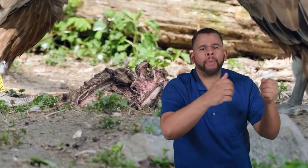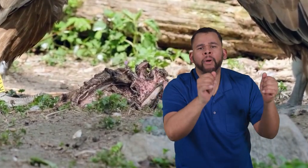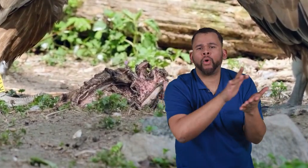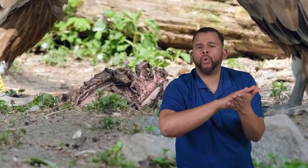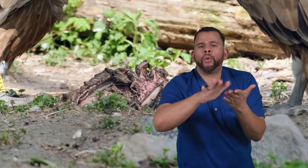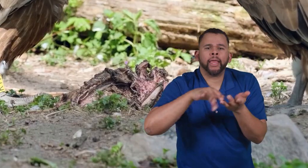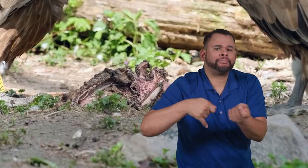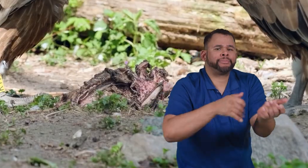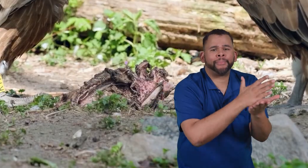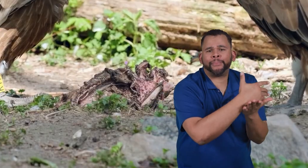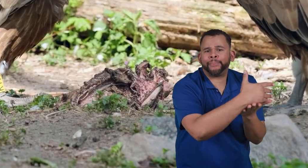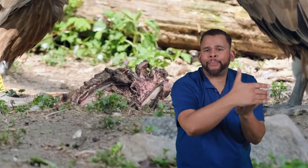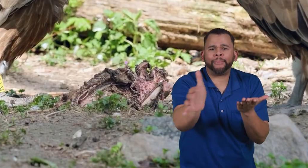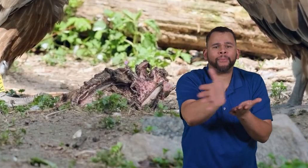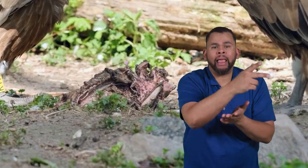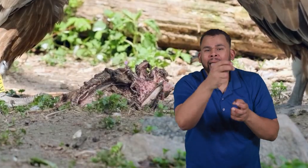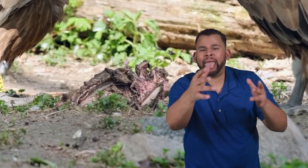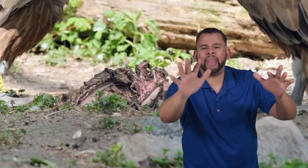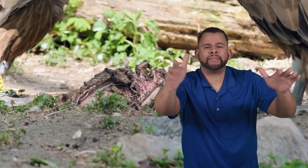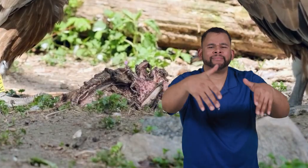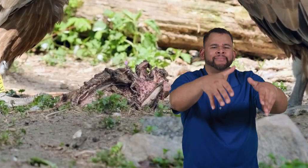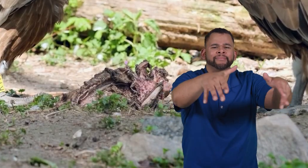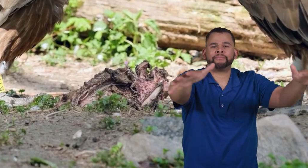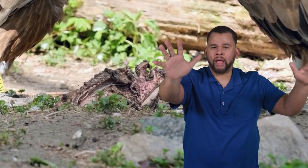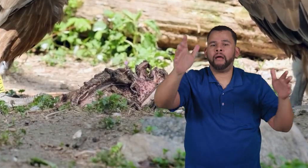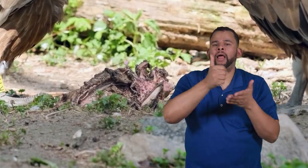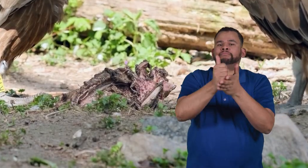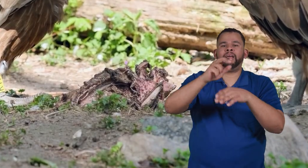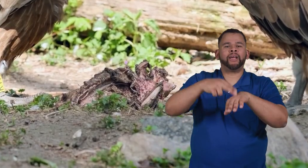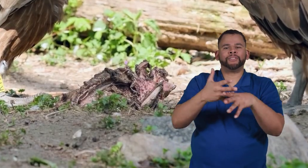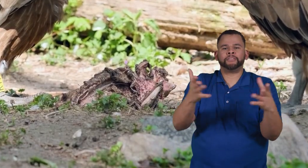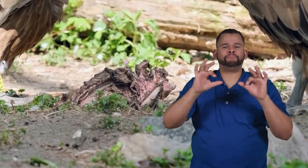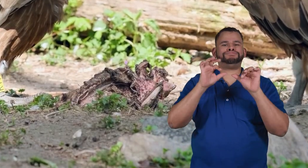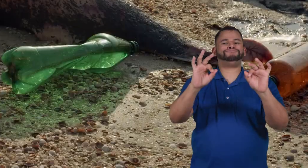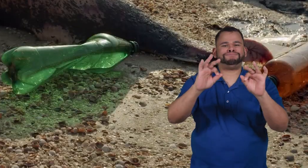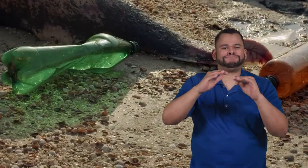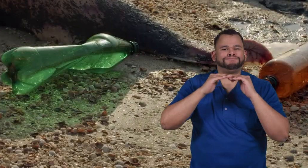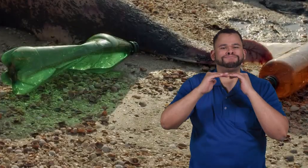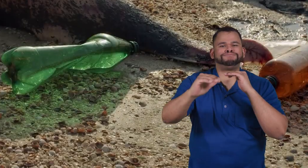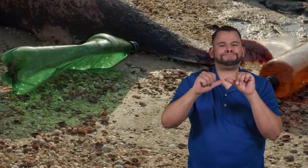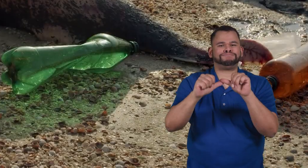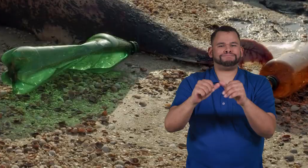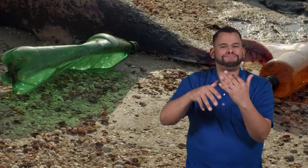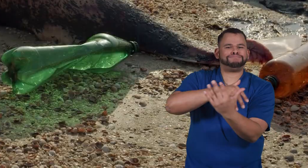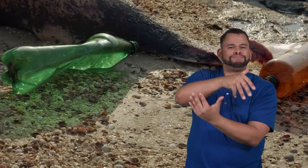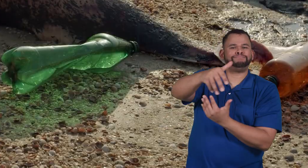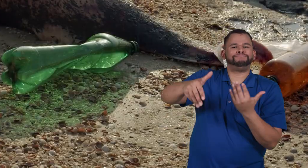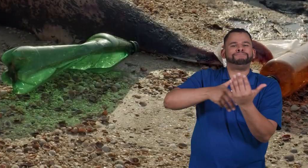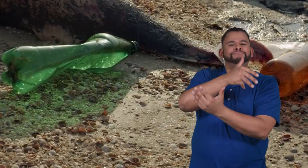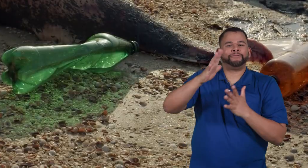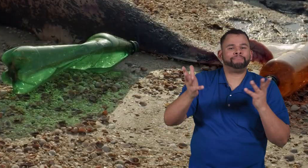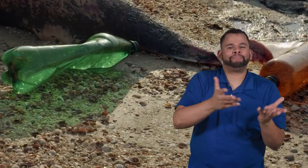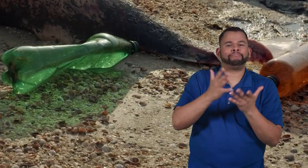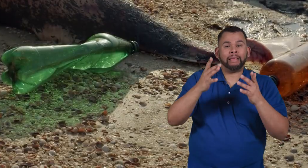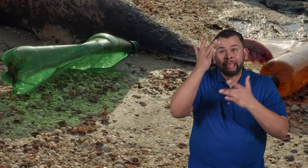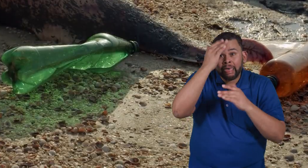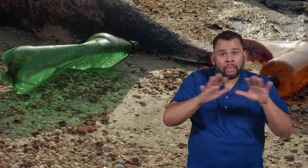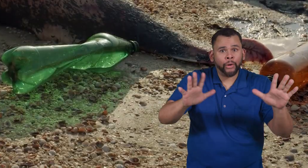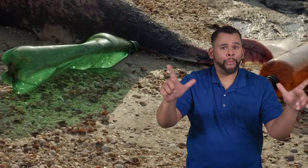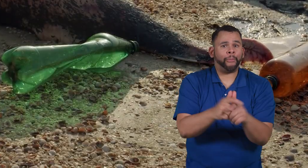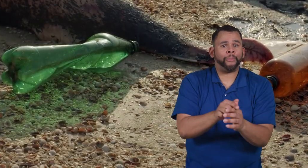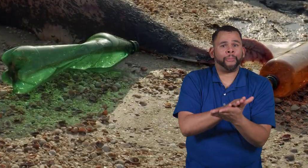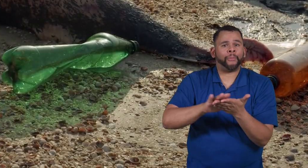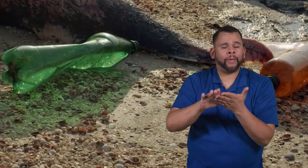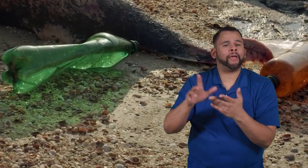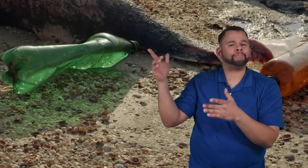passed away, consuming roadkill, or the remains of animals in the wild. This helps prevent these carcasses from spreading